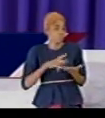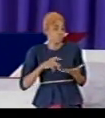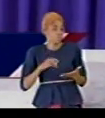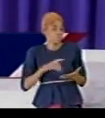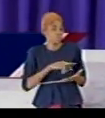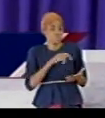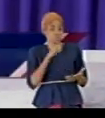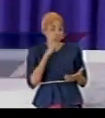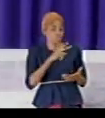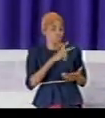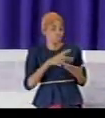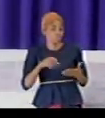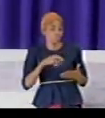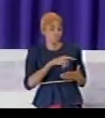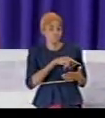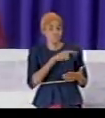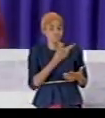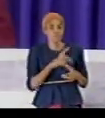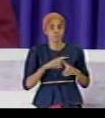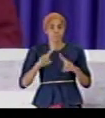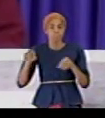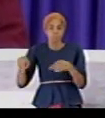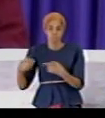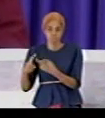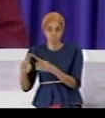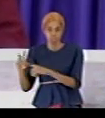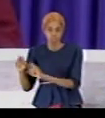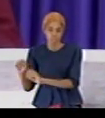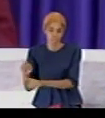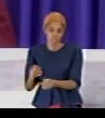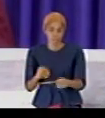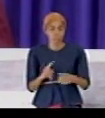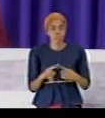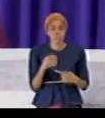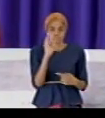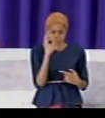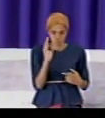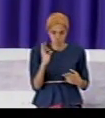them, to win them to Christ.